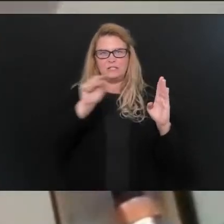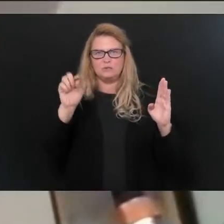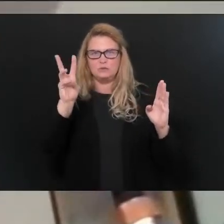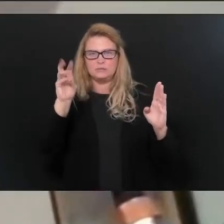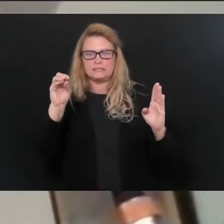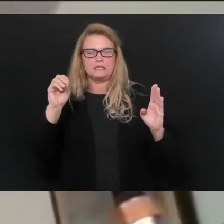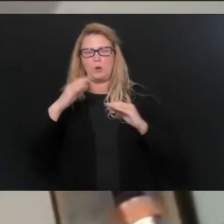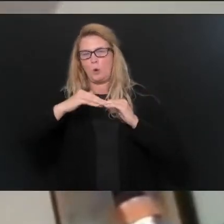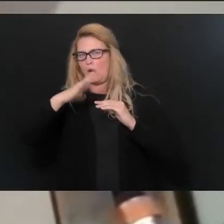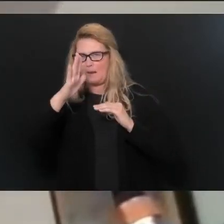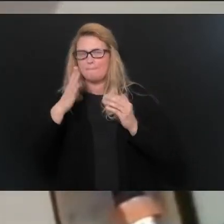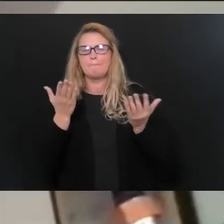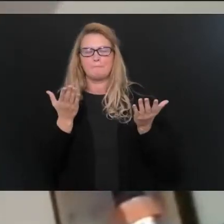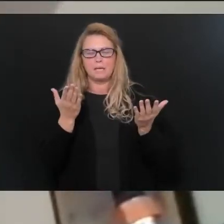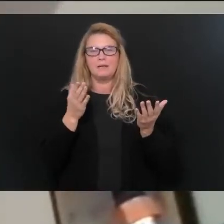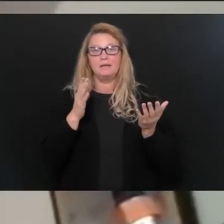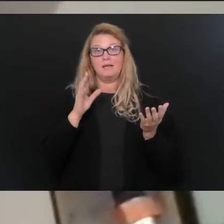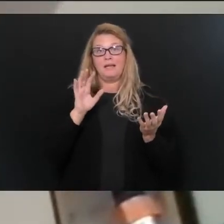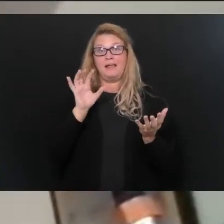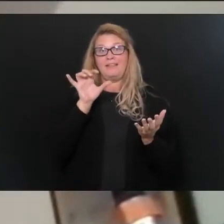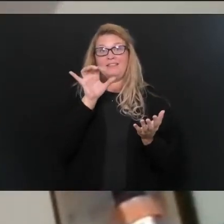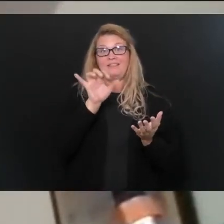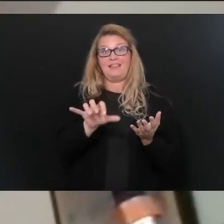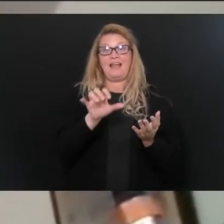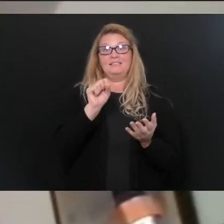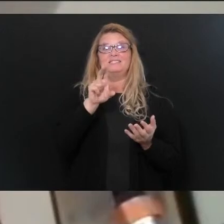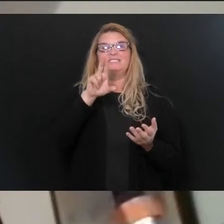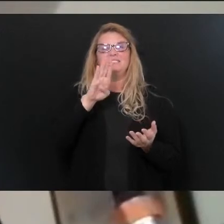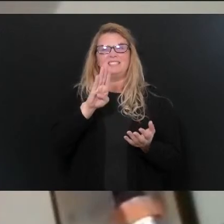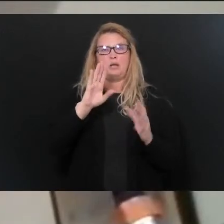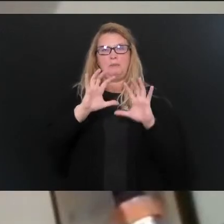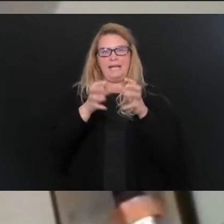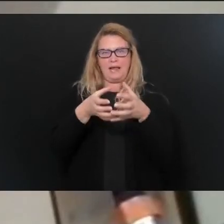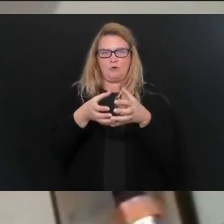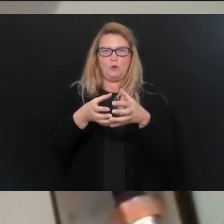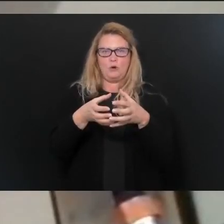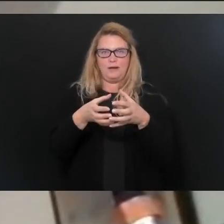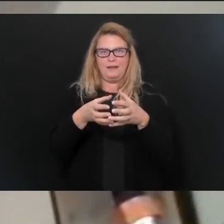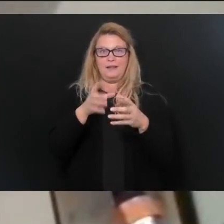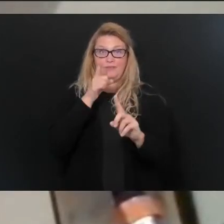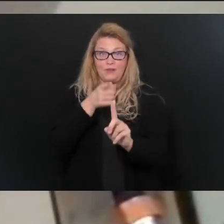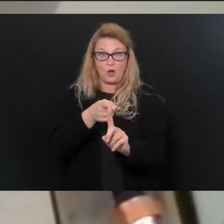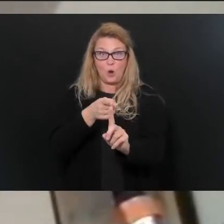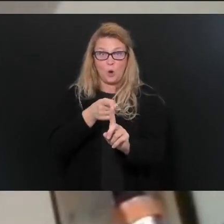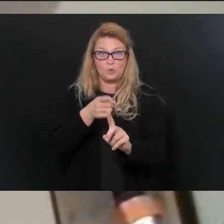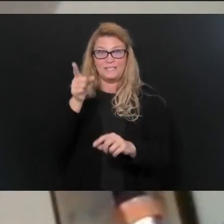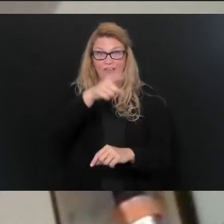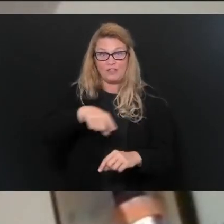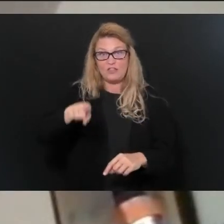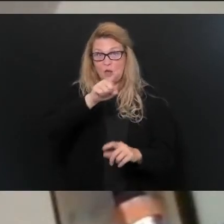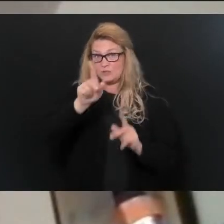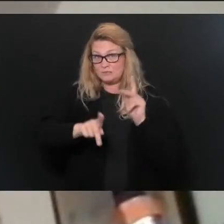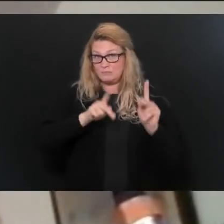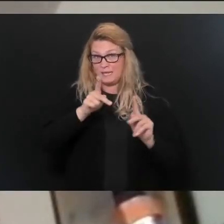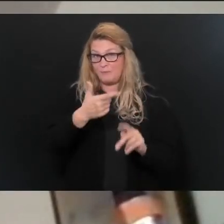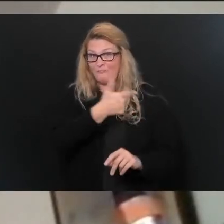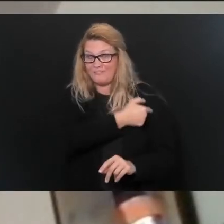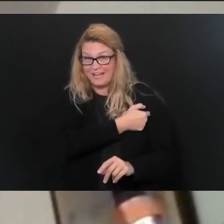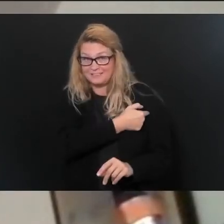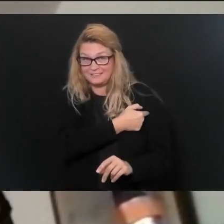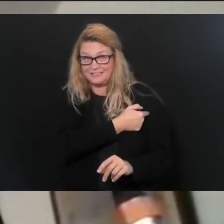up, that are in these subcategories. The goal is getting these people